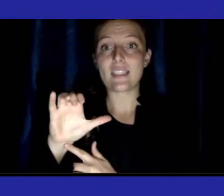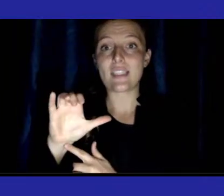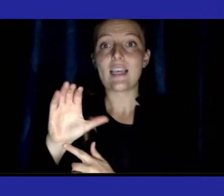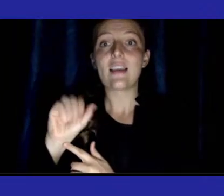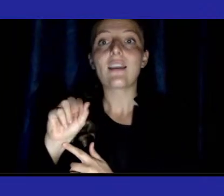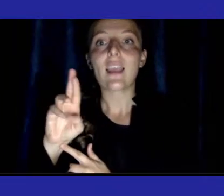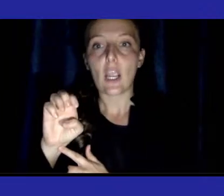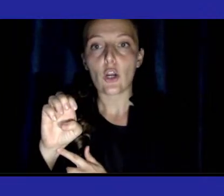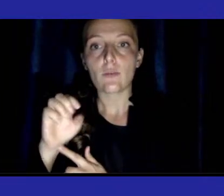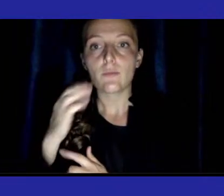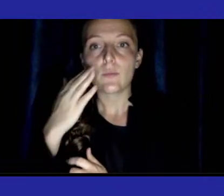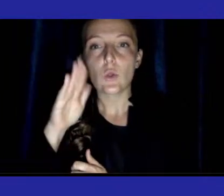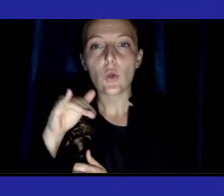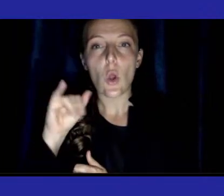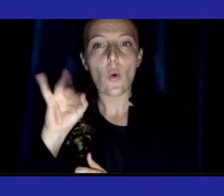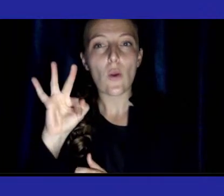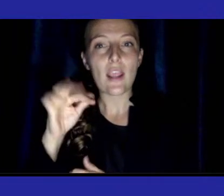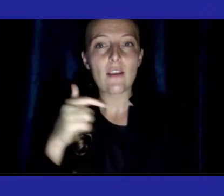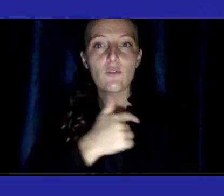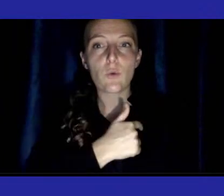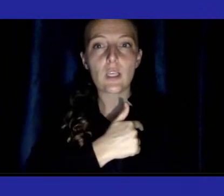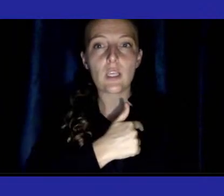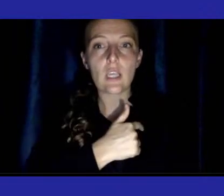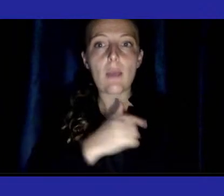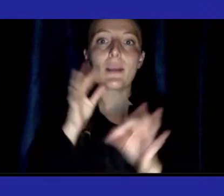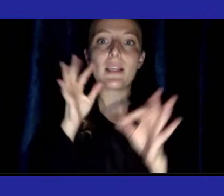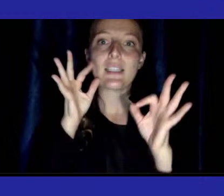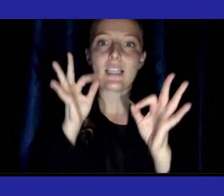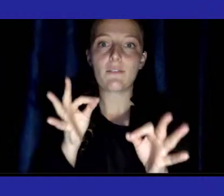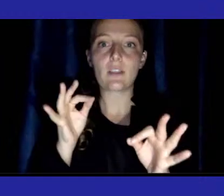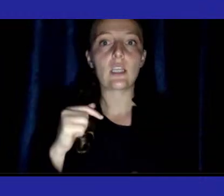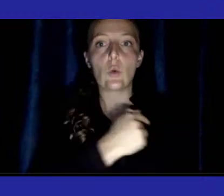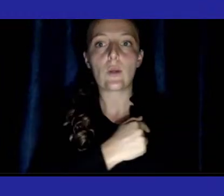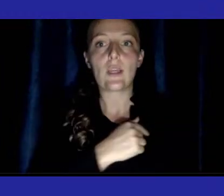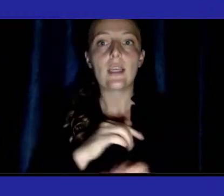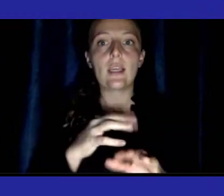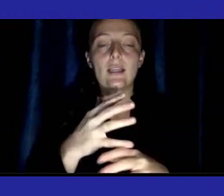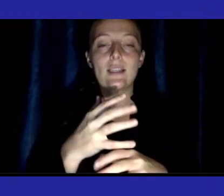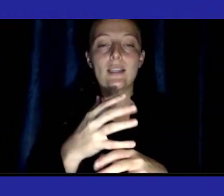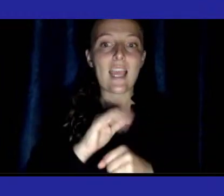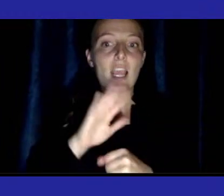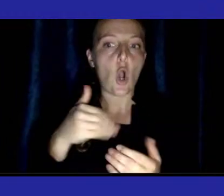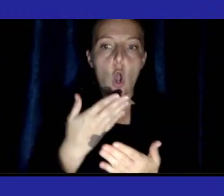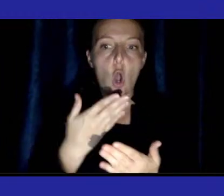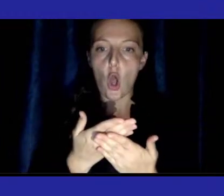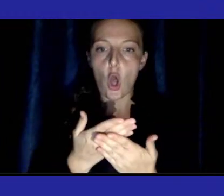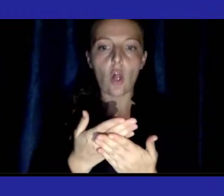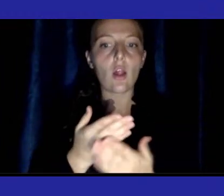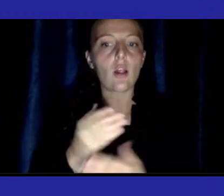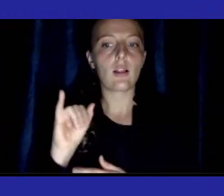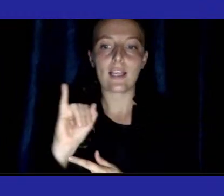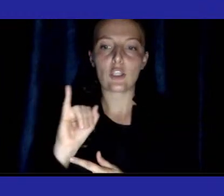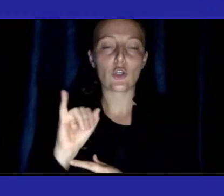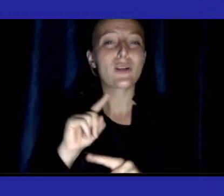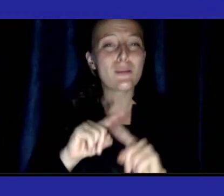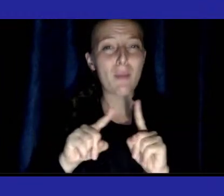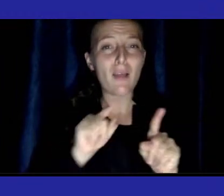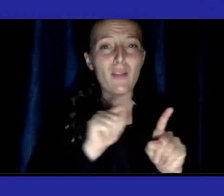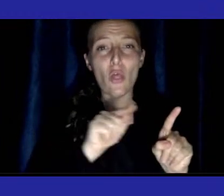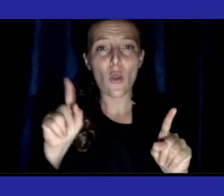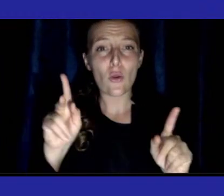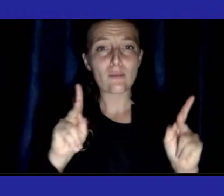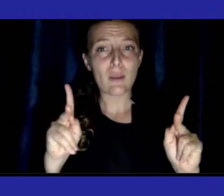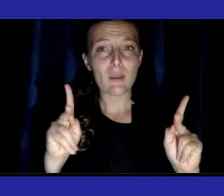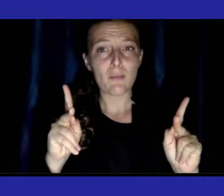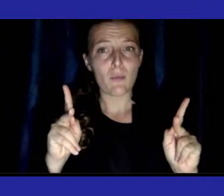certainly we take, all insurers, but I sort of feel those people have other choices, and I'm happy to see